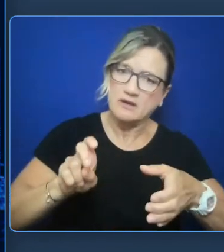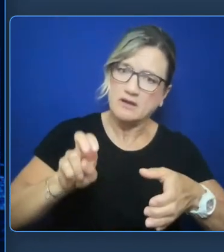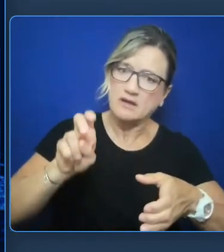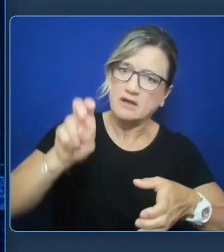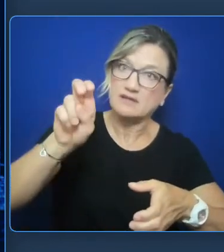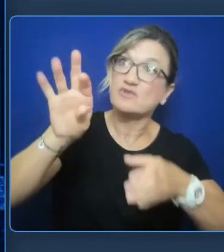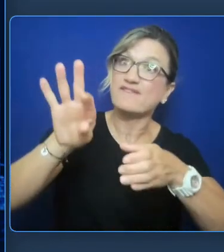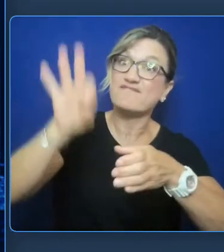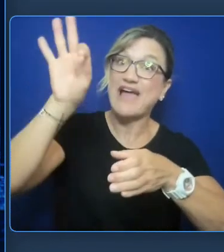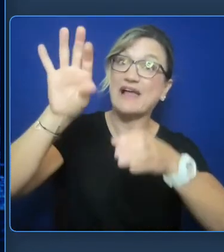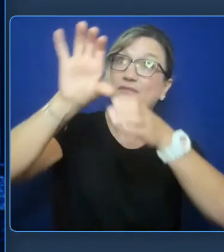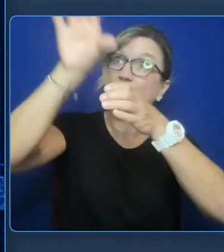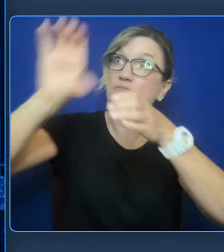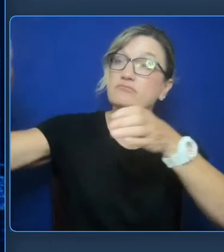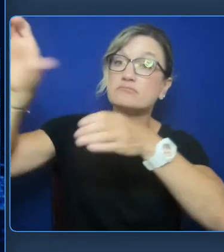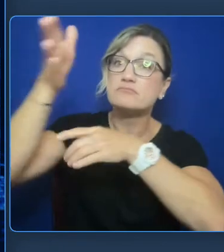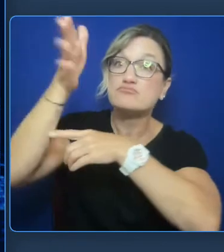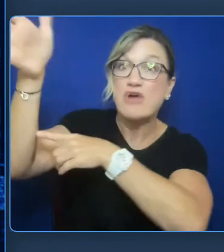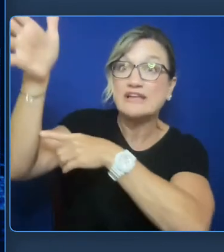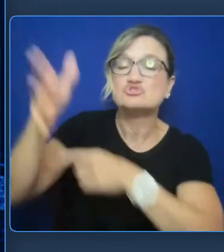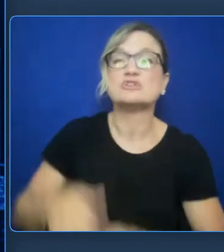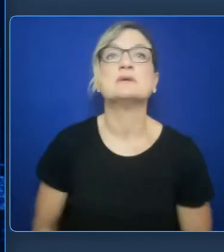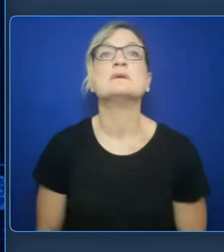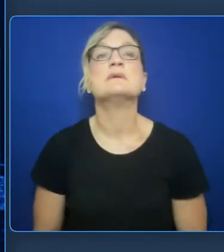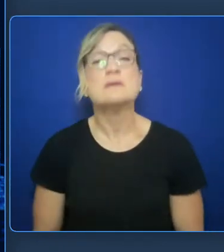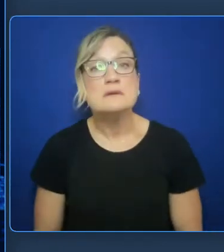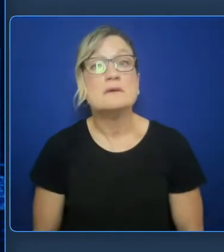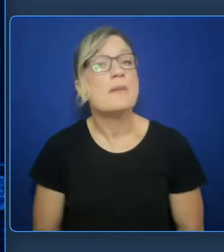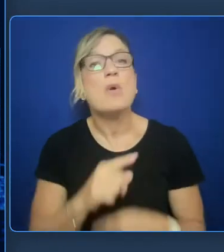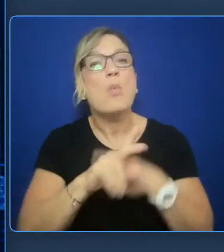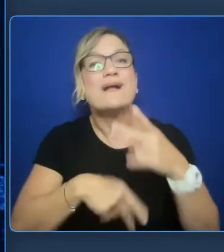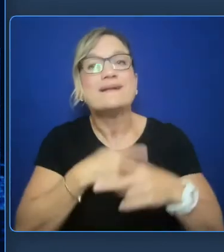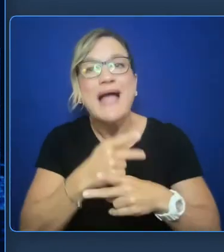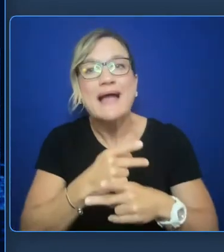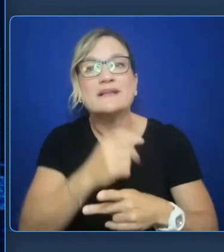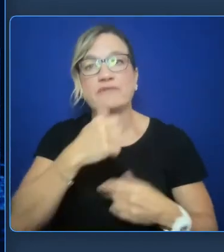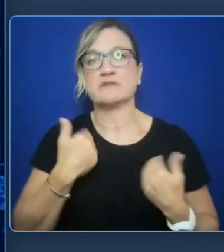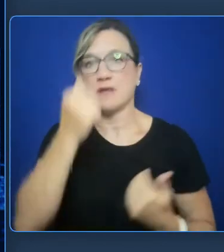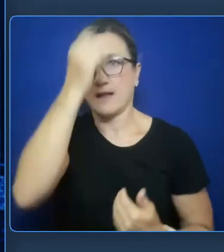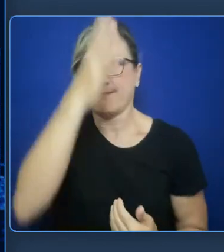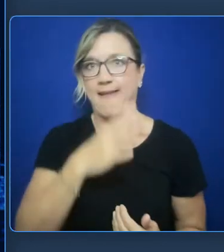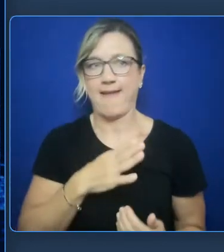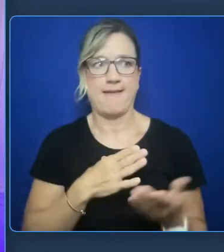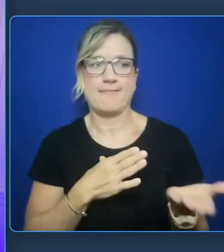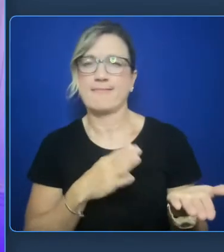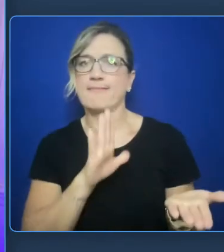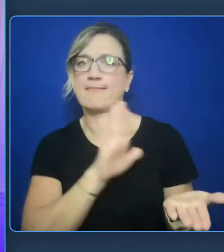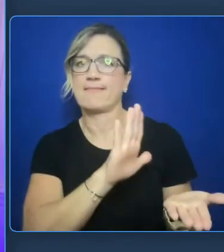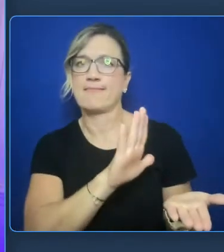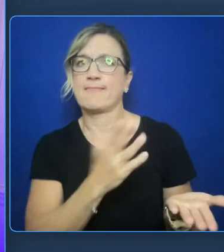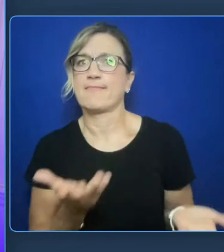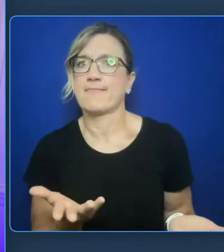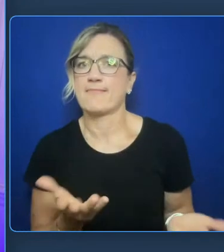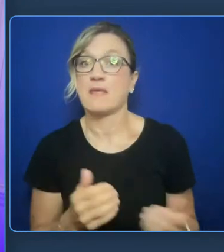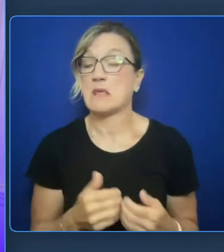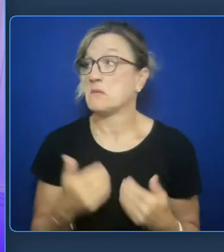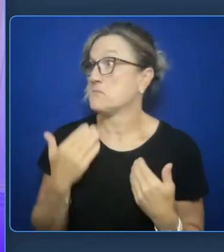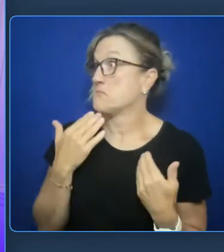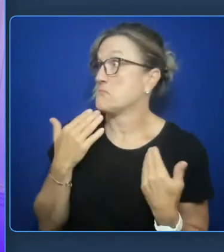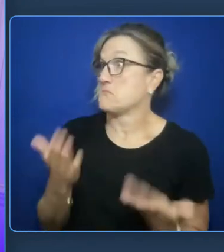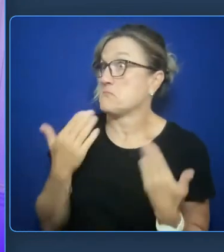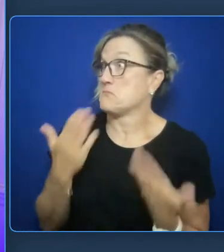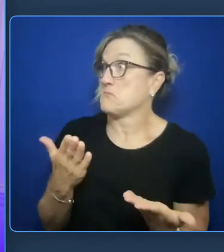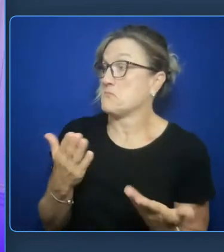branch. And what's he like? What kind of young man is he? You know, I don't know, right? Just from